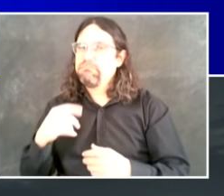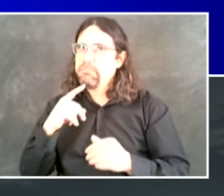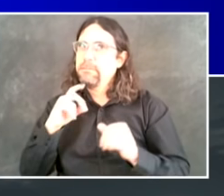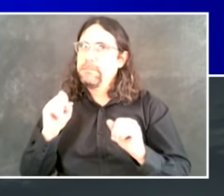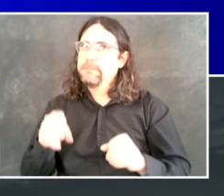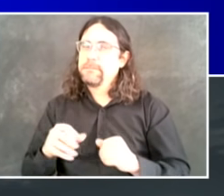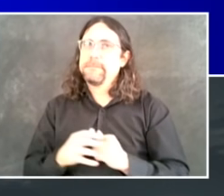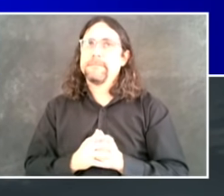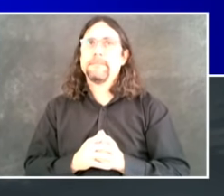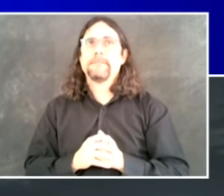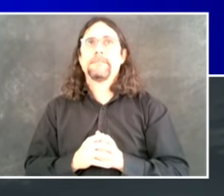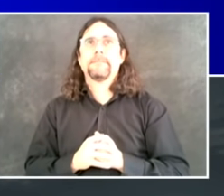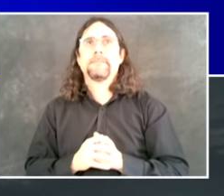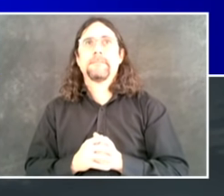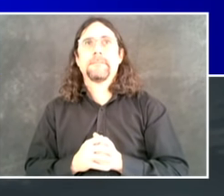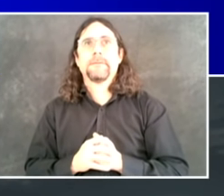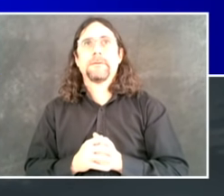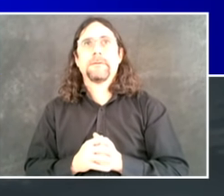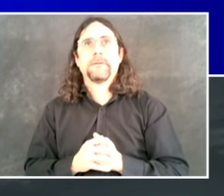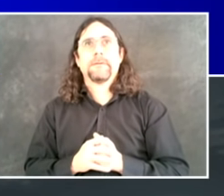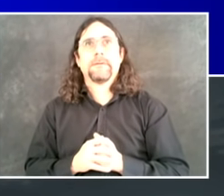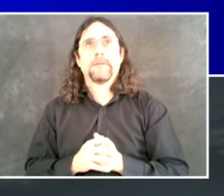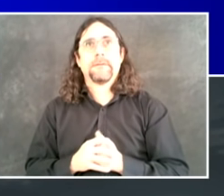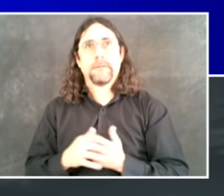fed here in New York City.